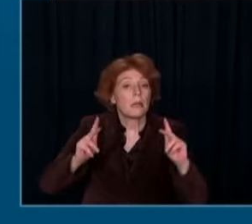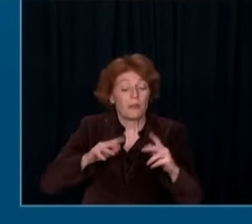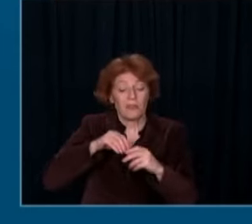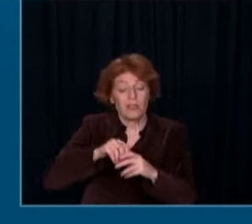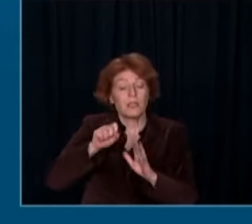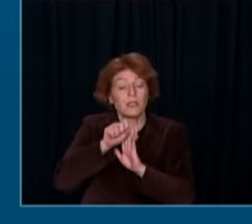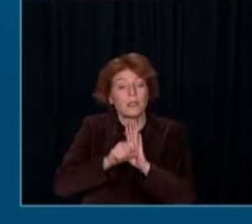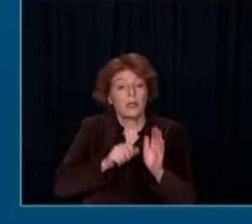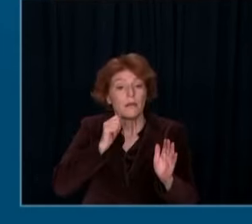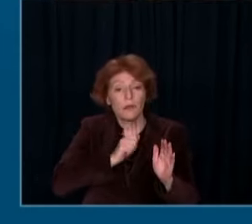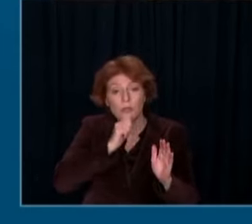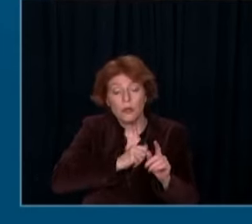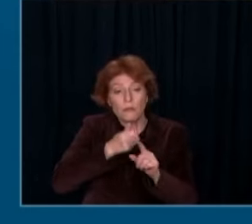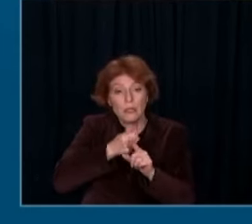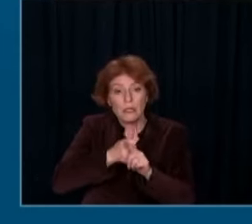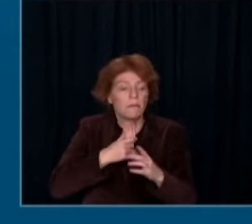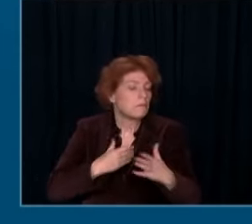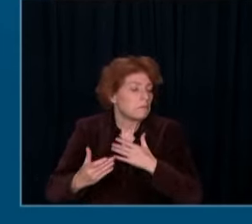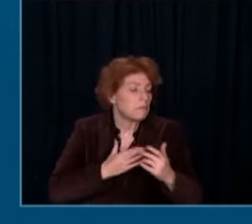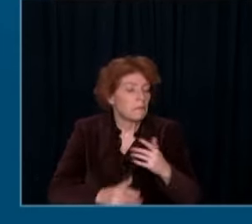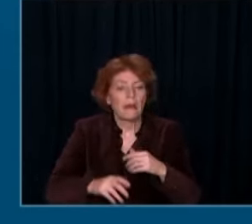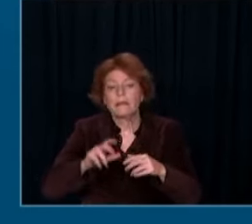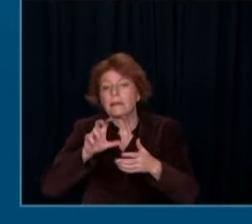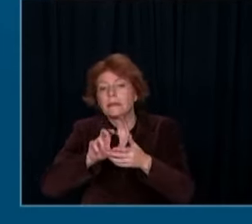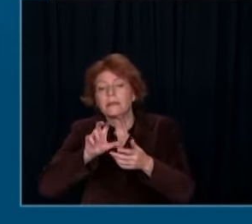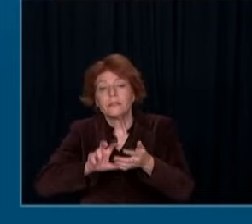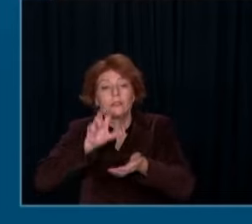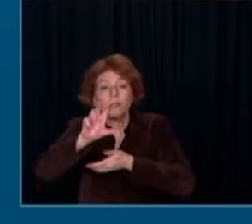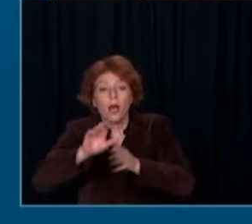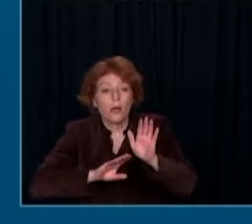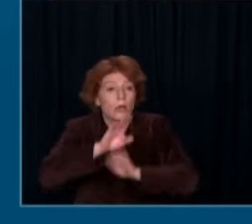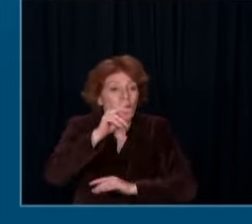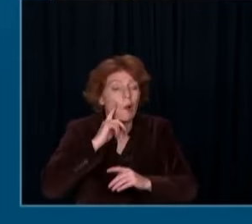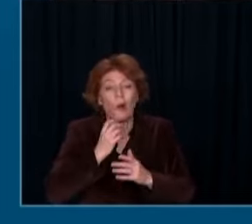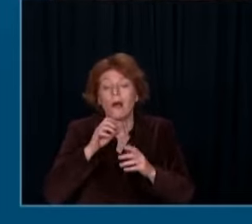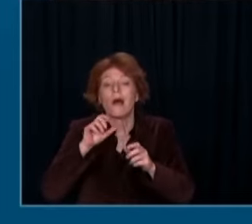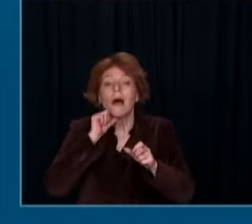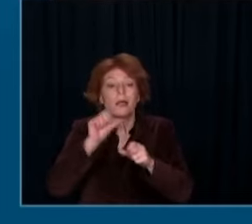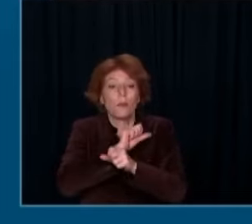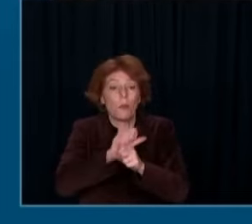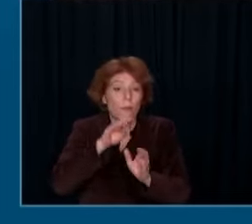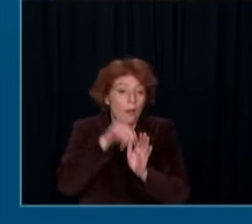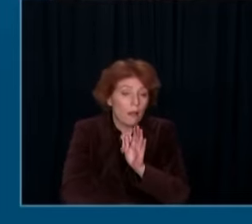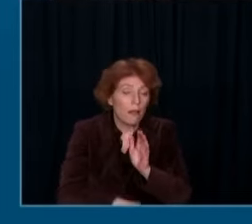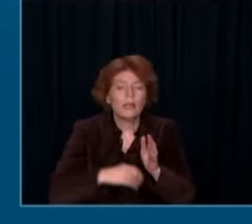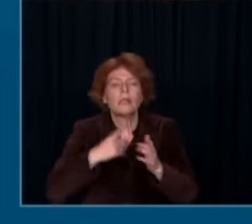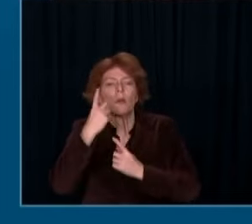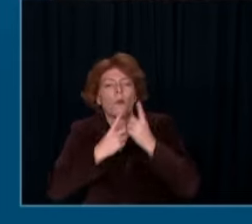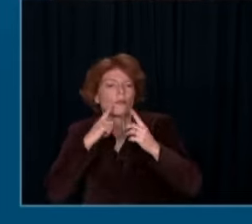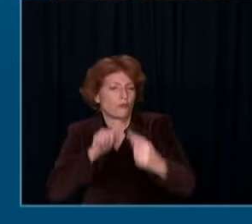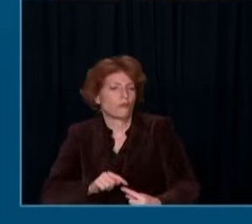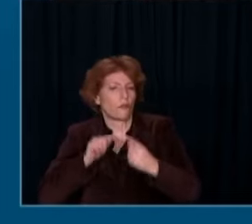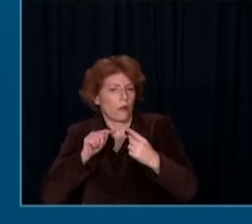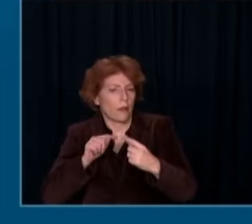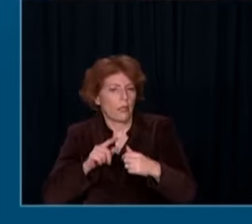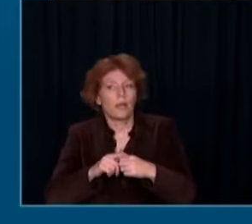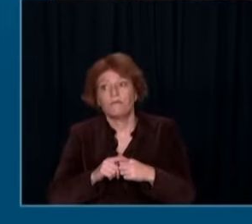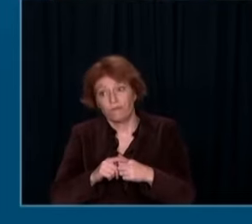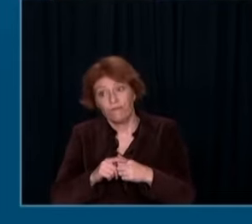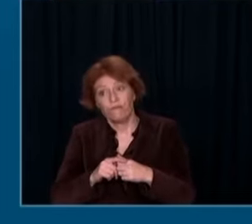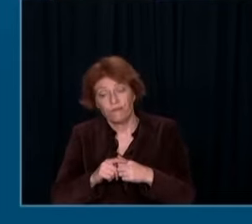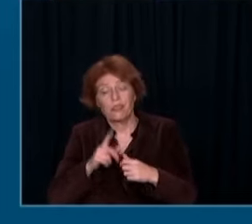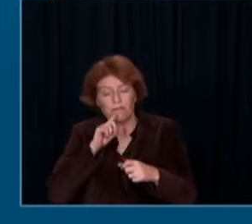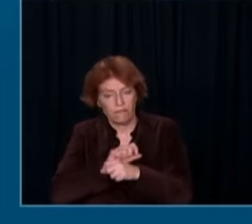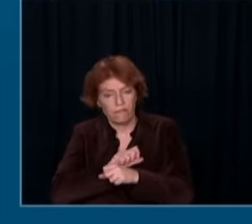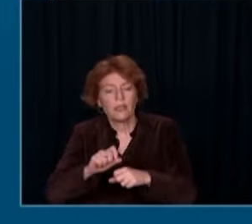the state of Arizona who, regardless of the stock market going up or unemployment being low, they're wondering, they're struggling right now. They have to work two jobs.